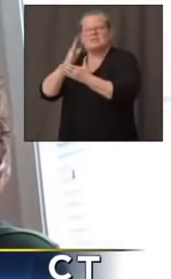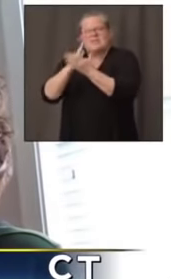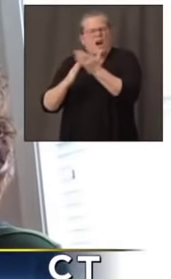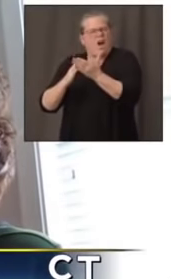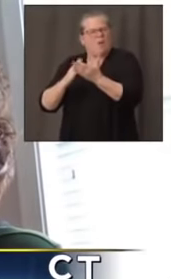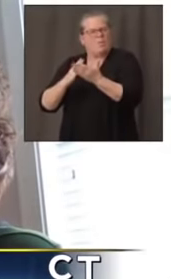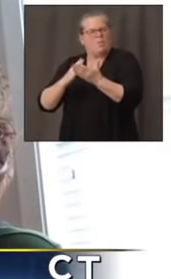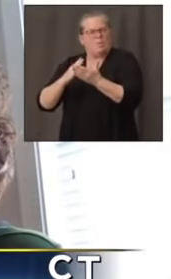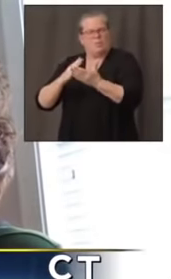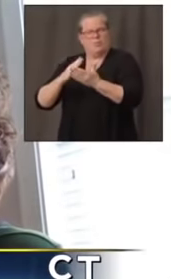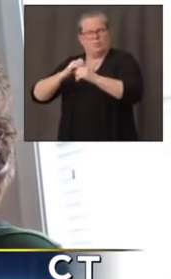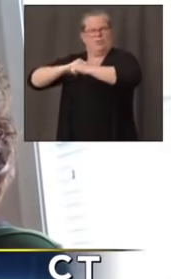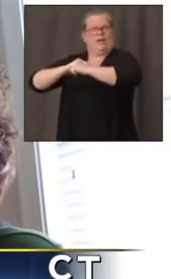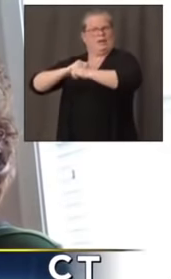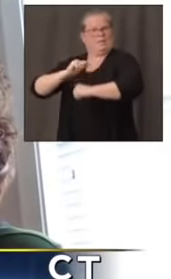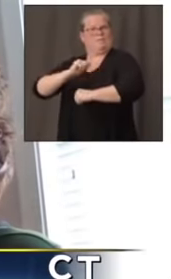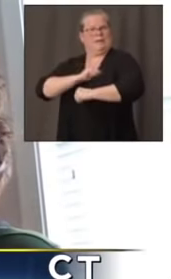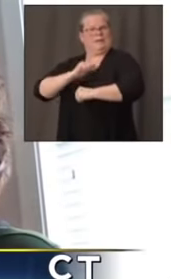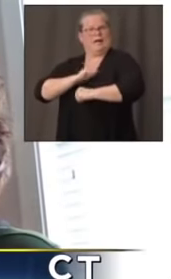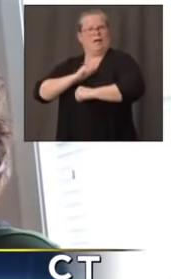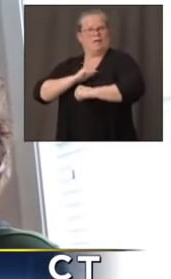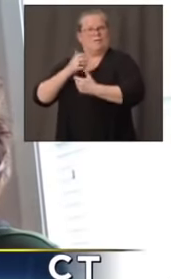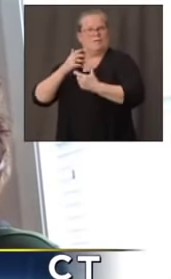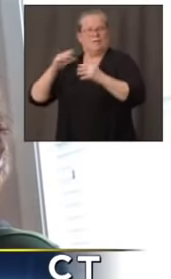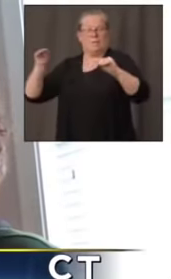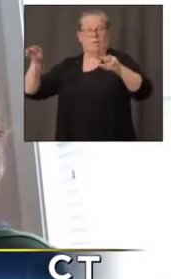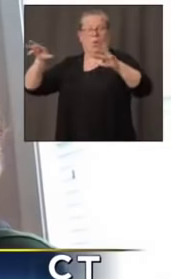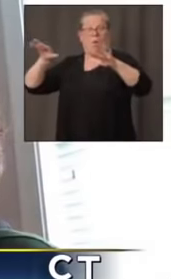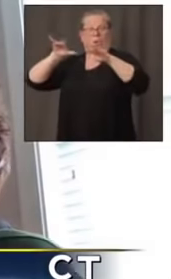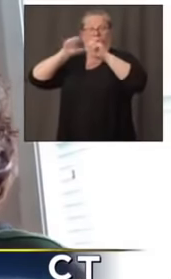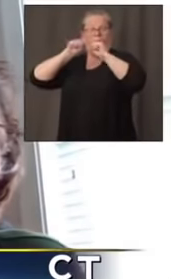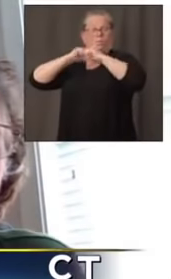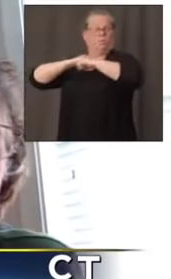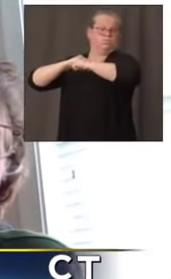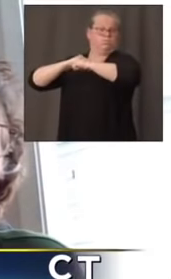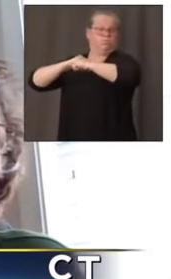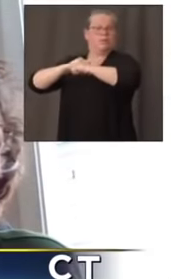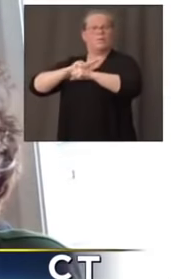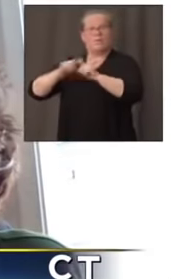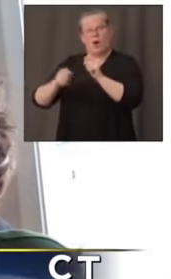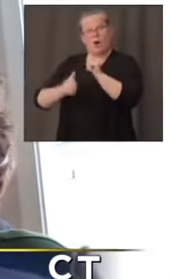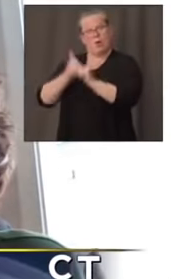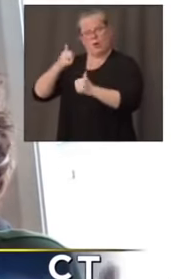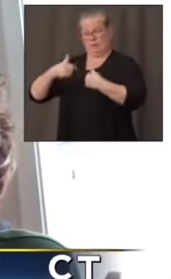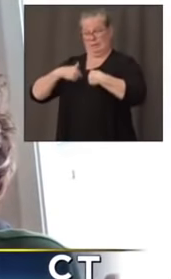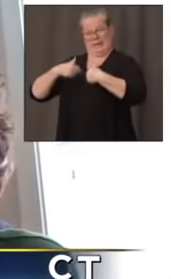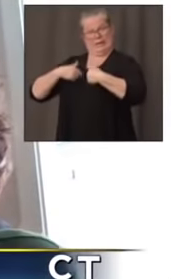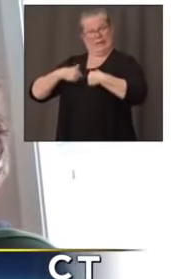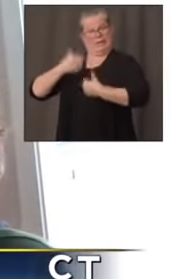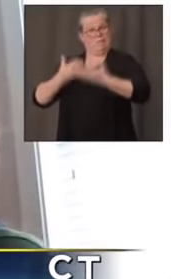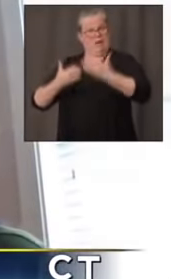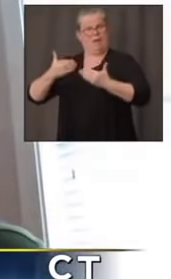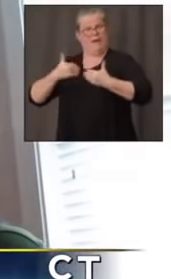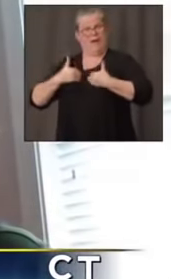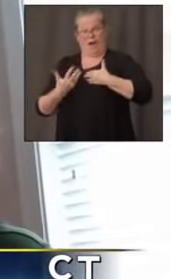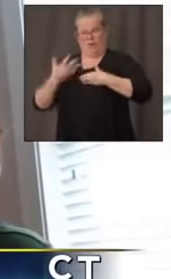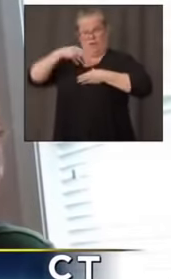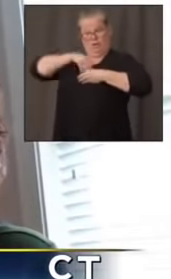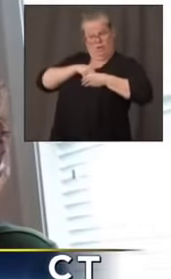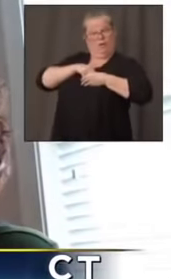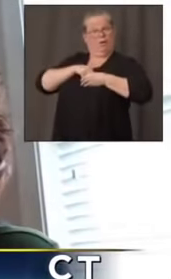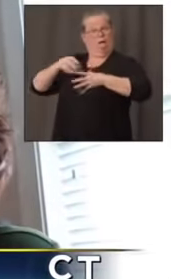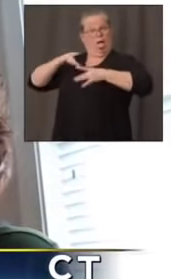droplet or an aerosolized virus, but mostly it prevents us who may be spreading the virus from spreading